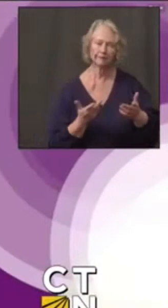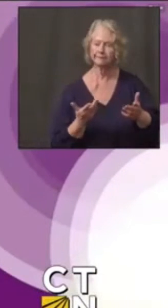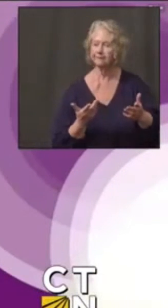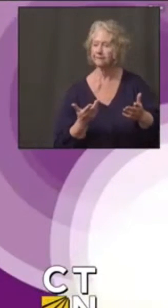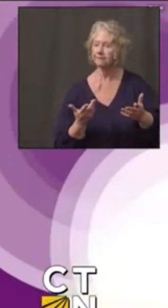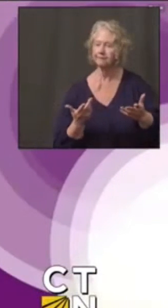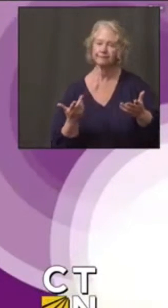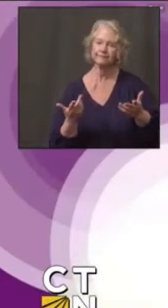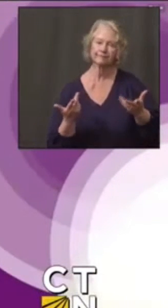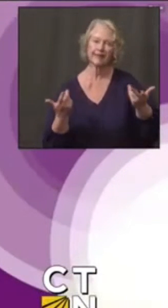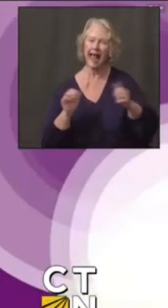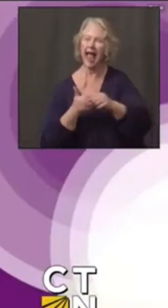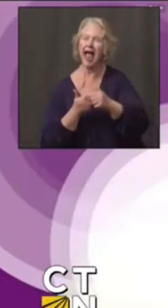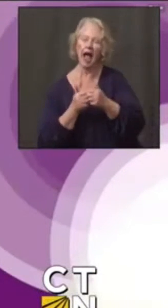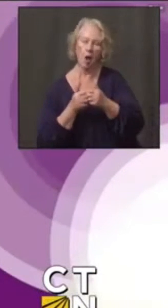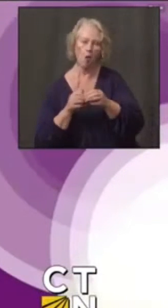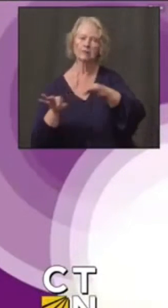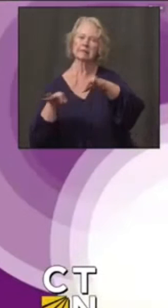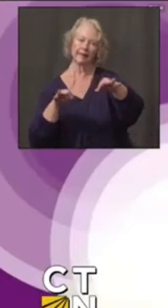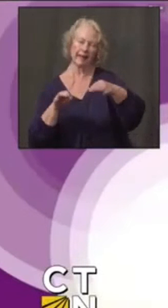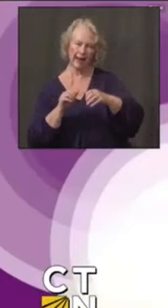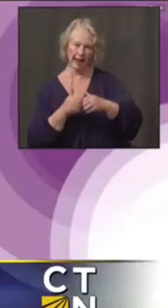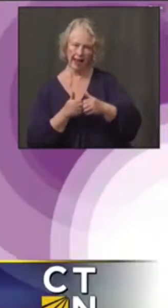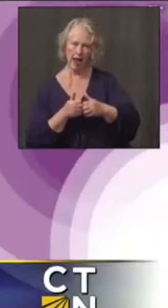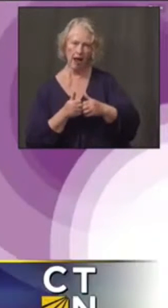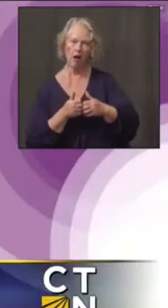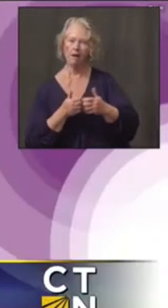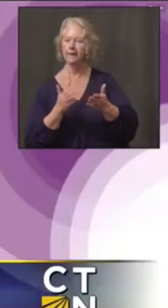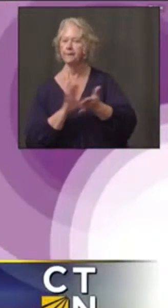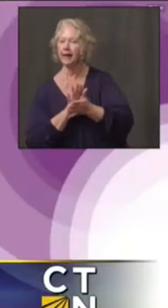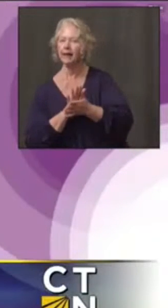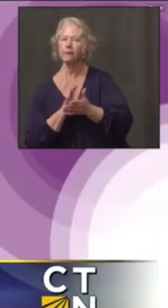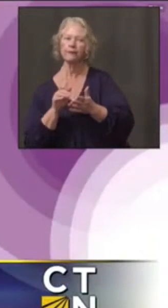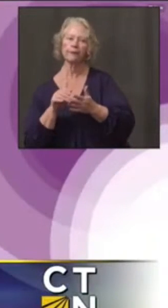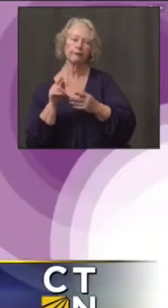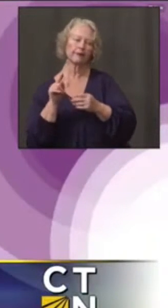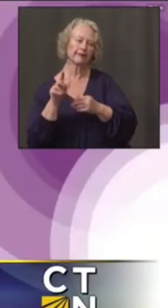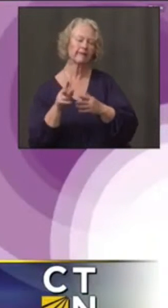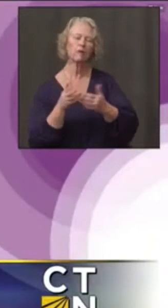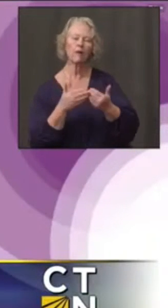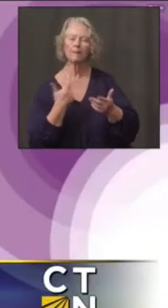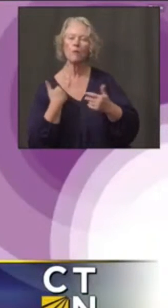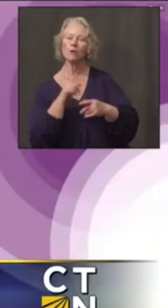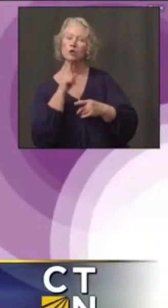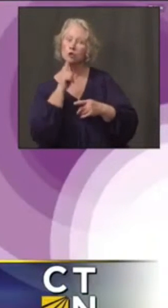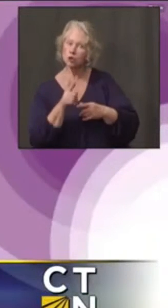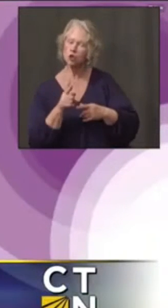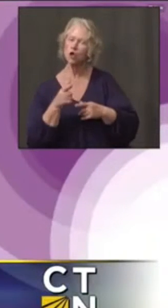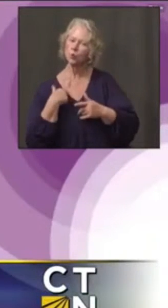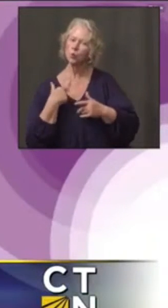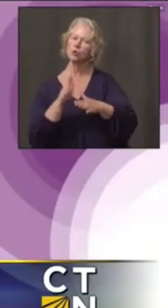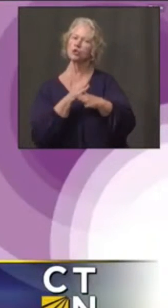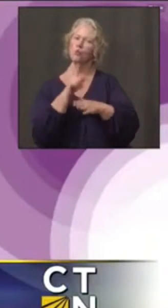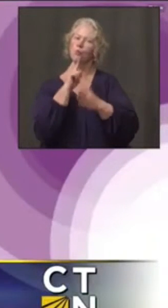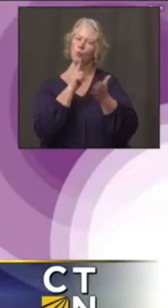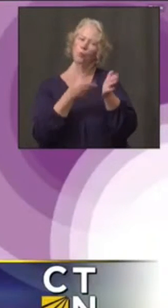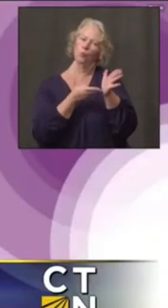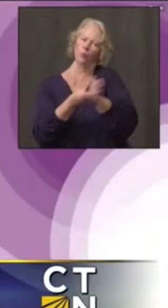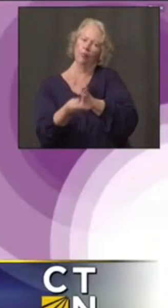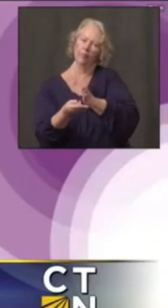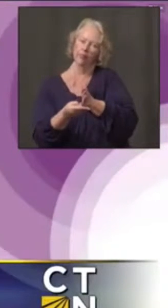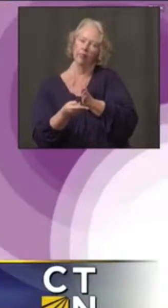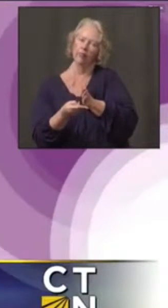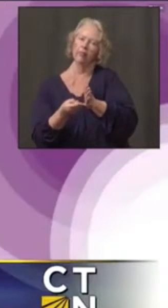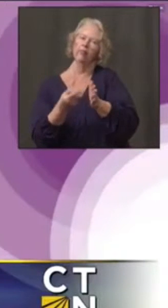we understand that, so that we can make sure that the truth is being spread about the process that Pfizer